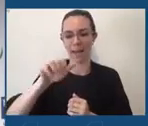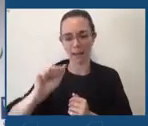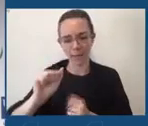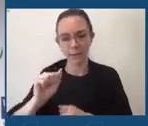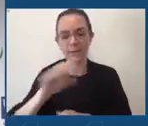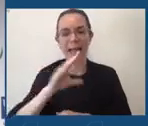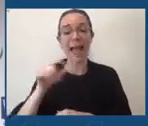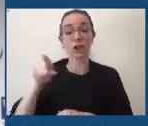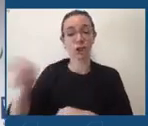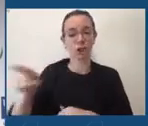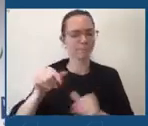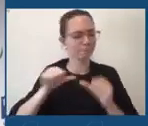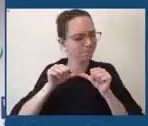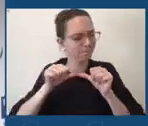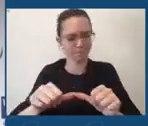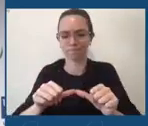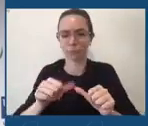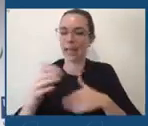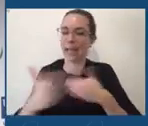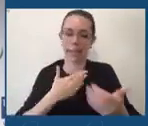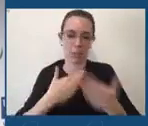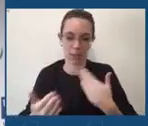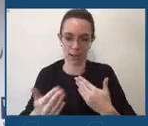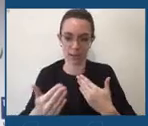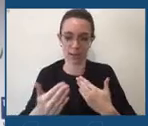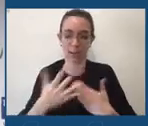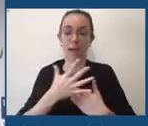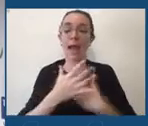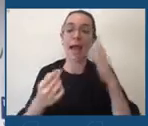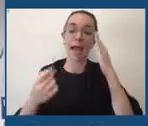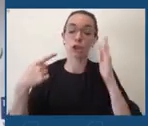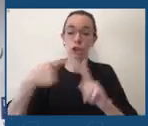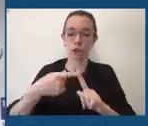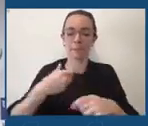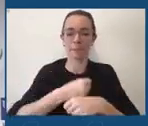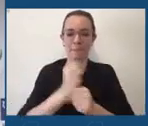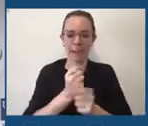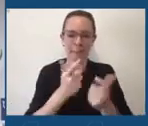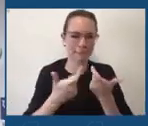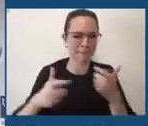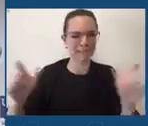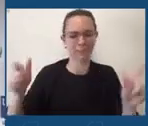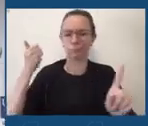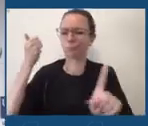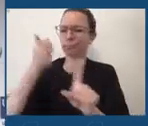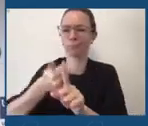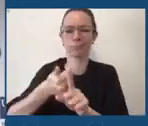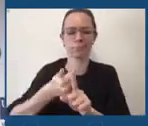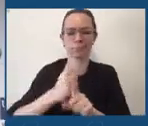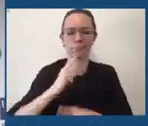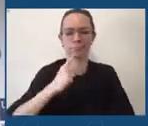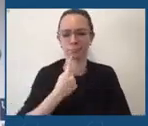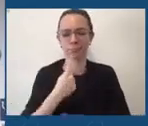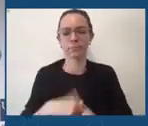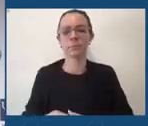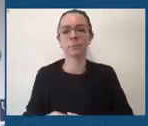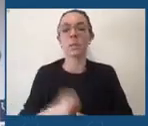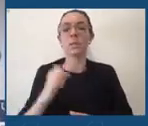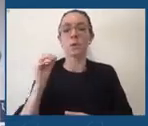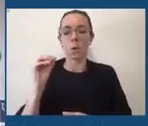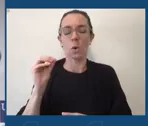carried through anyway and ended up making major impact. So it was